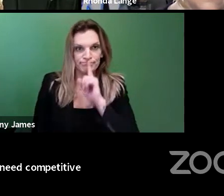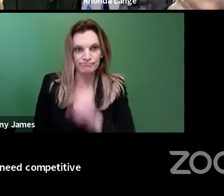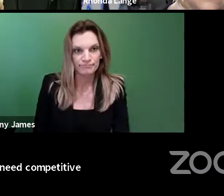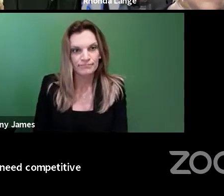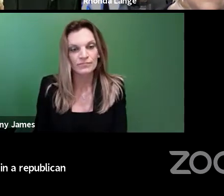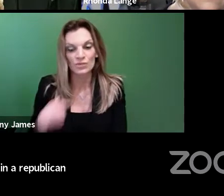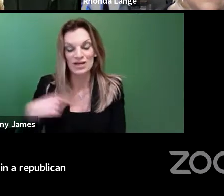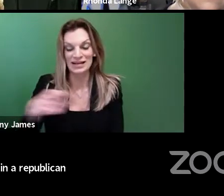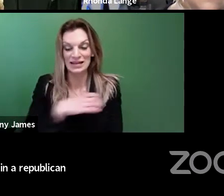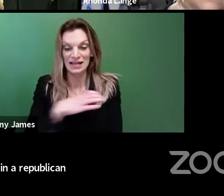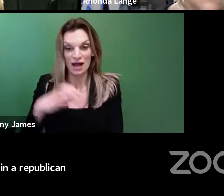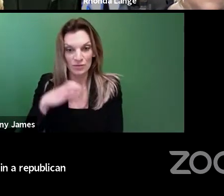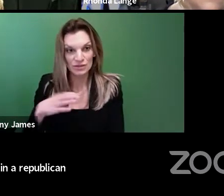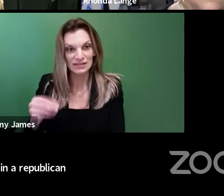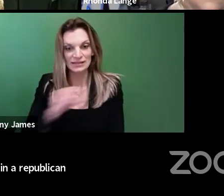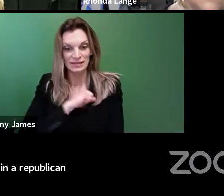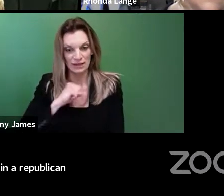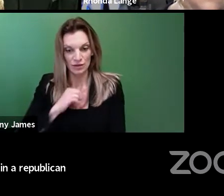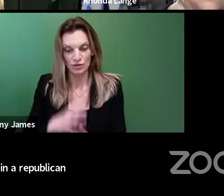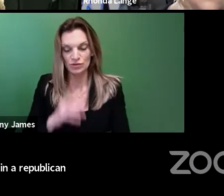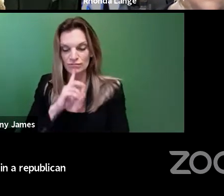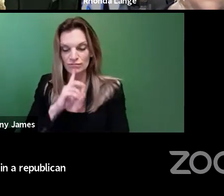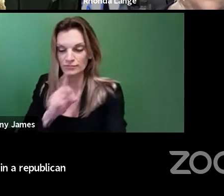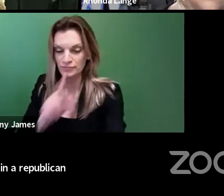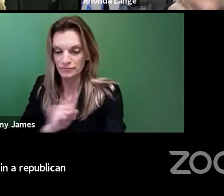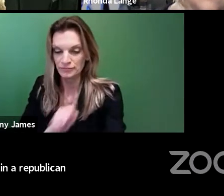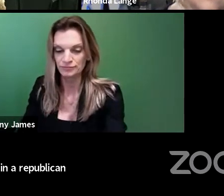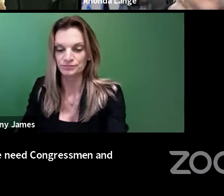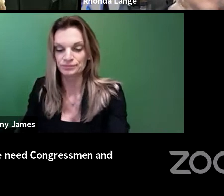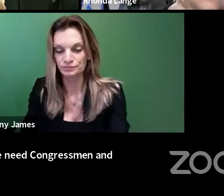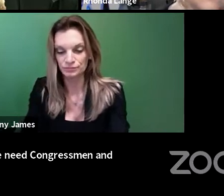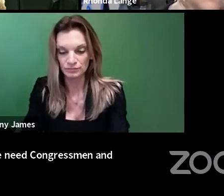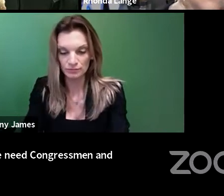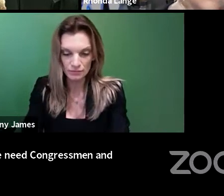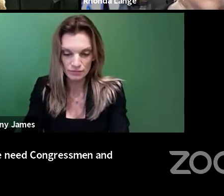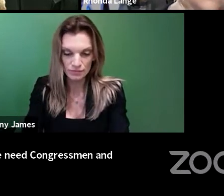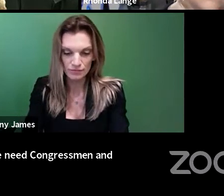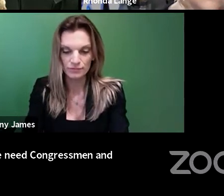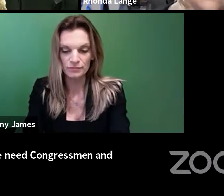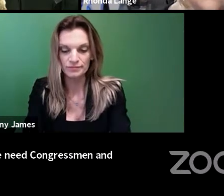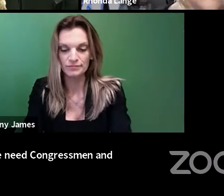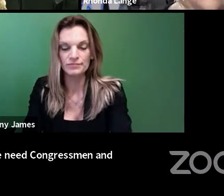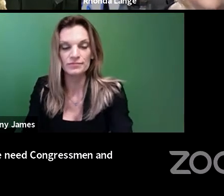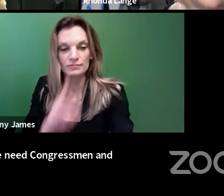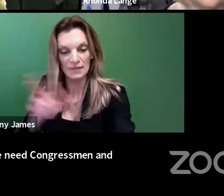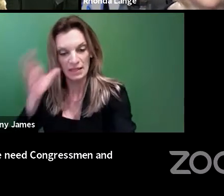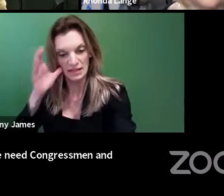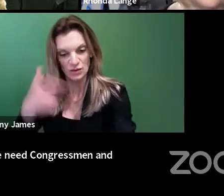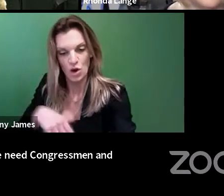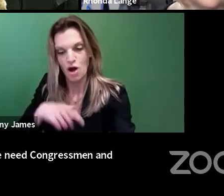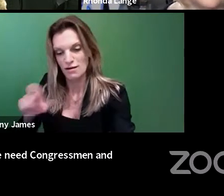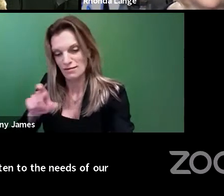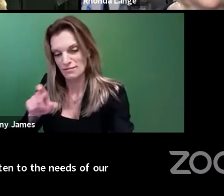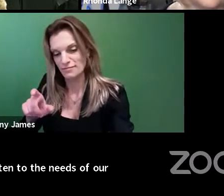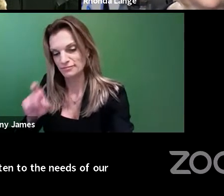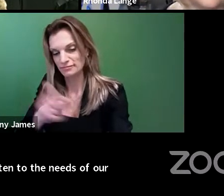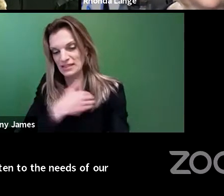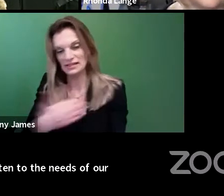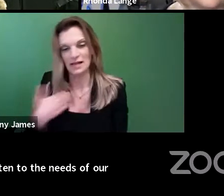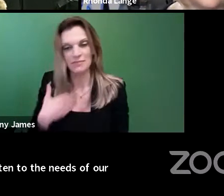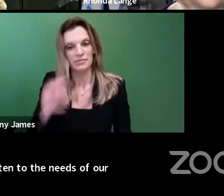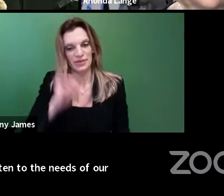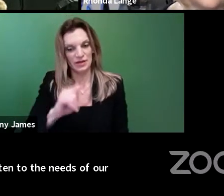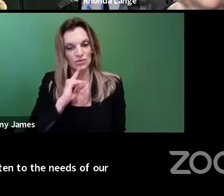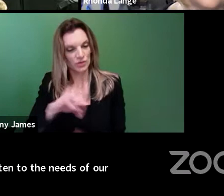need congressmen and senators who are sensitive and willing to listen to the needs of our membership. Competitive districts is the answer to those